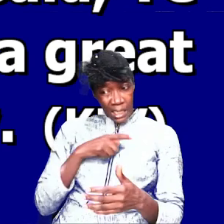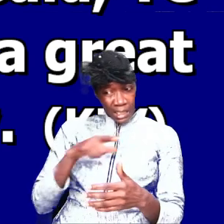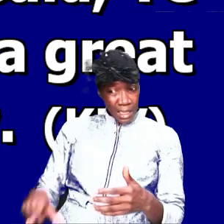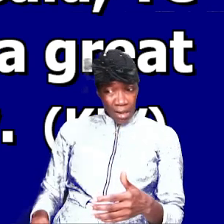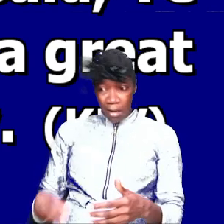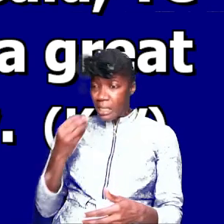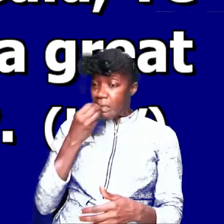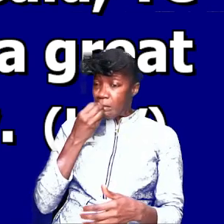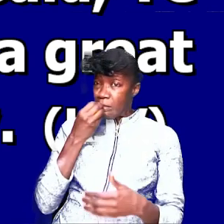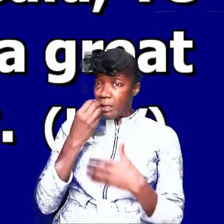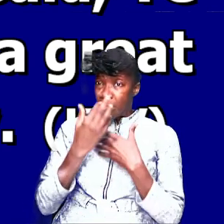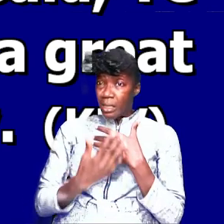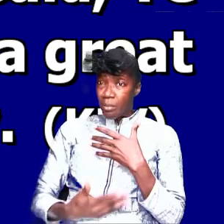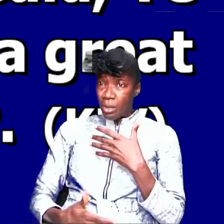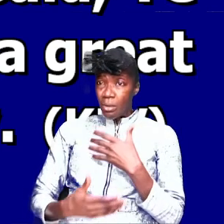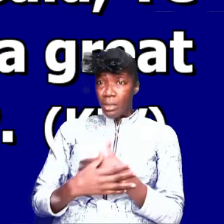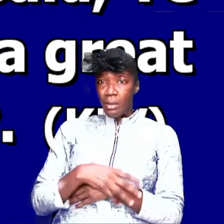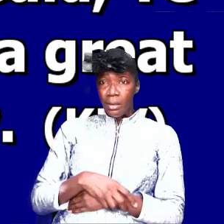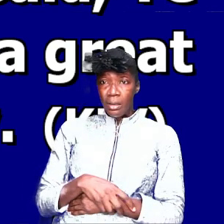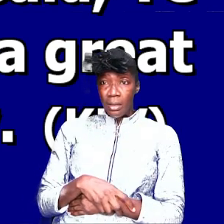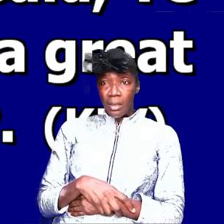blood.